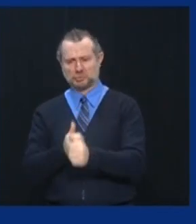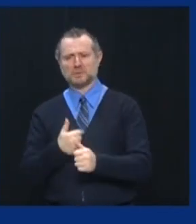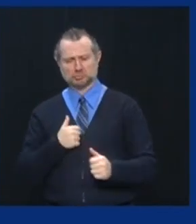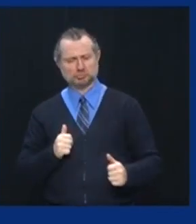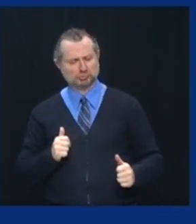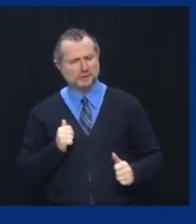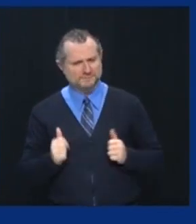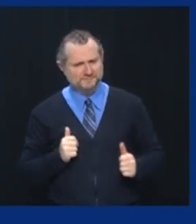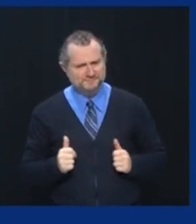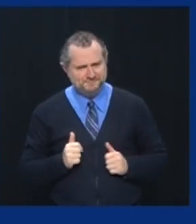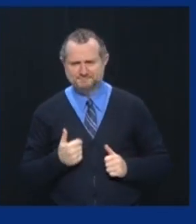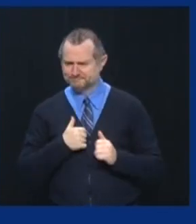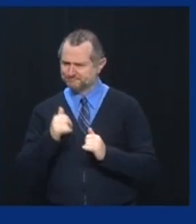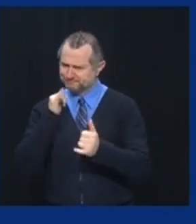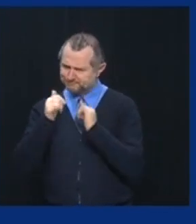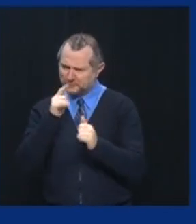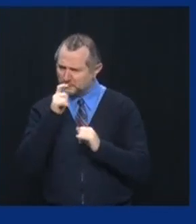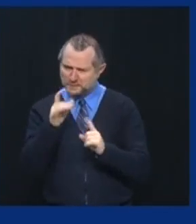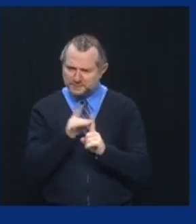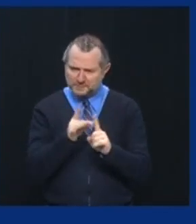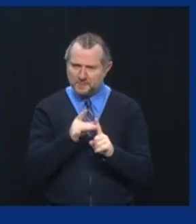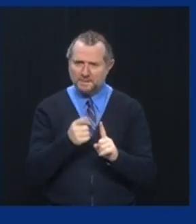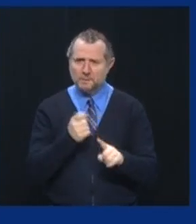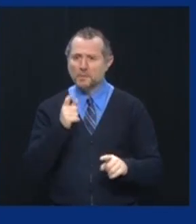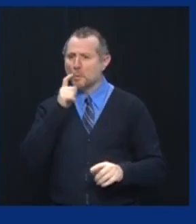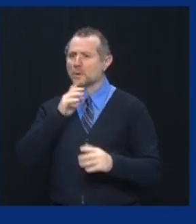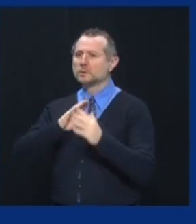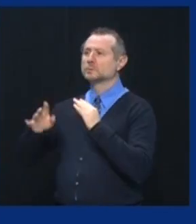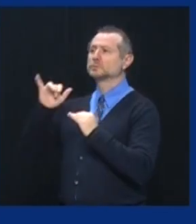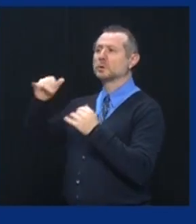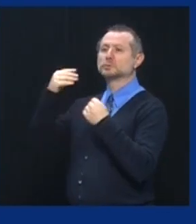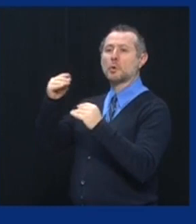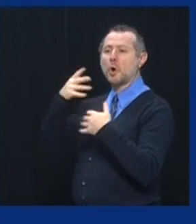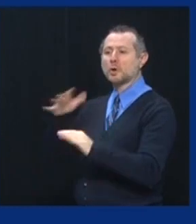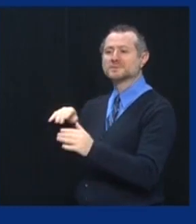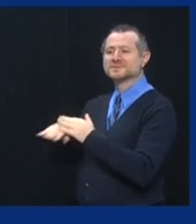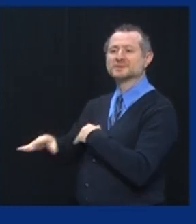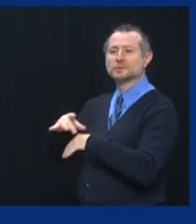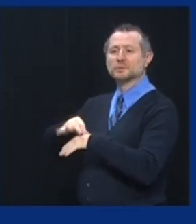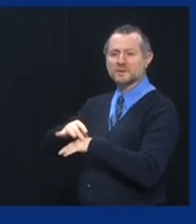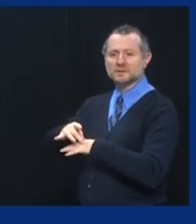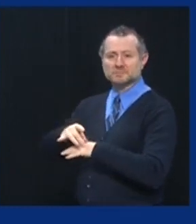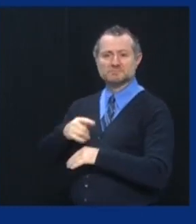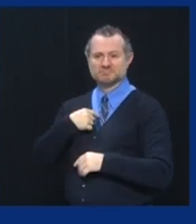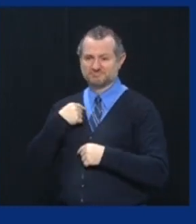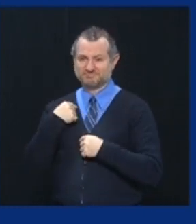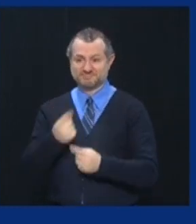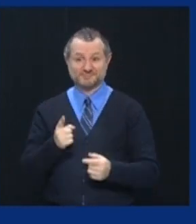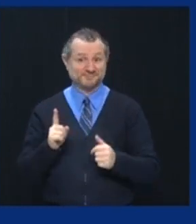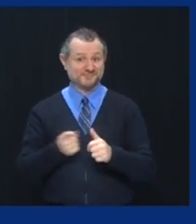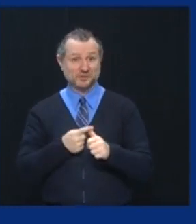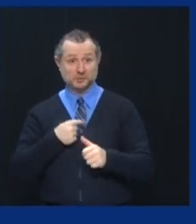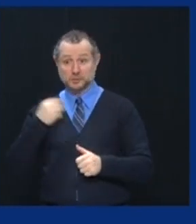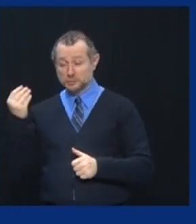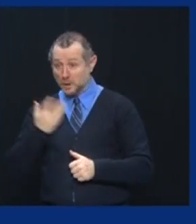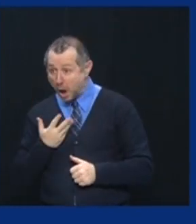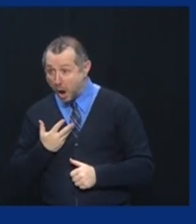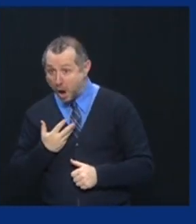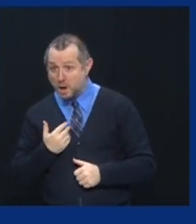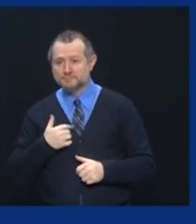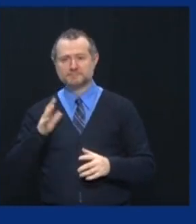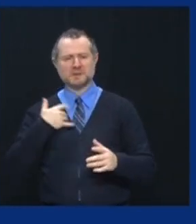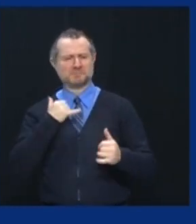of all of those who were in the store. This has been taking place since the minute we learned about this. Regarding the issue of